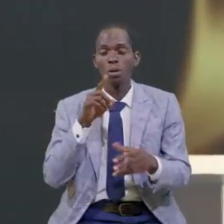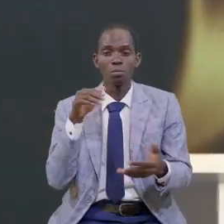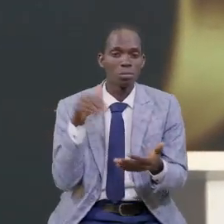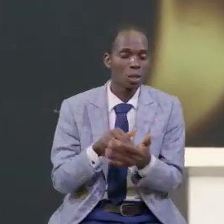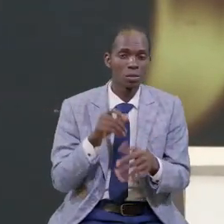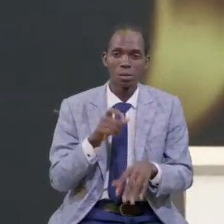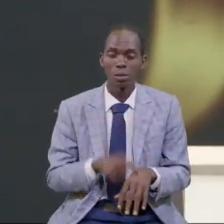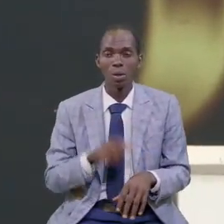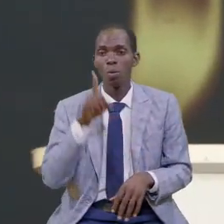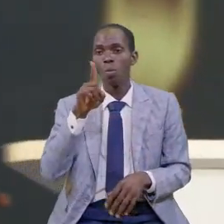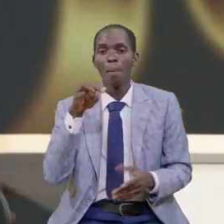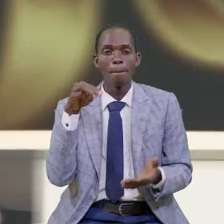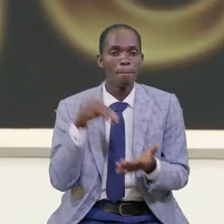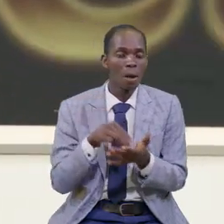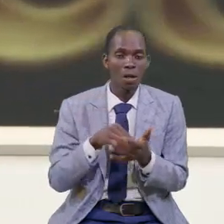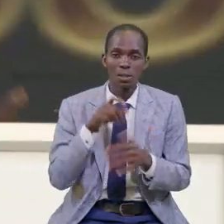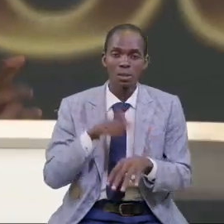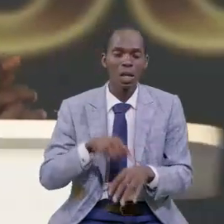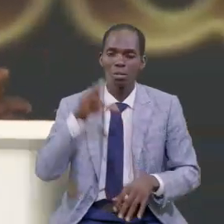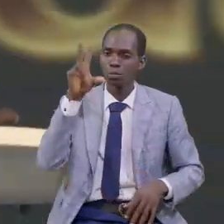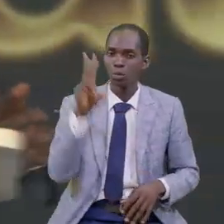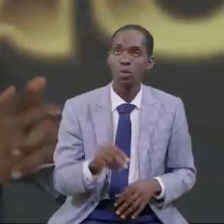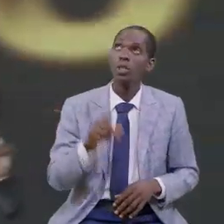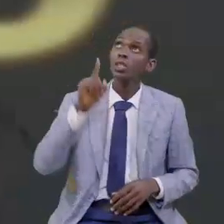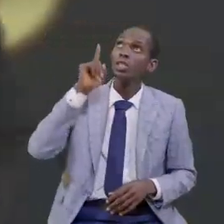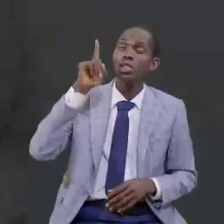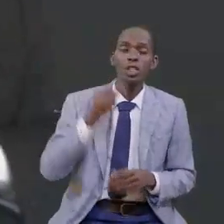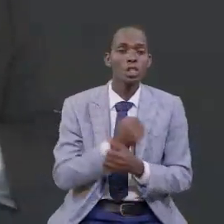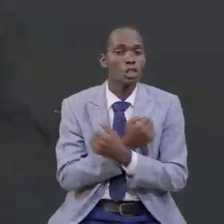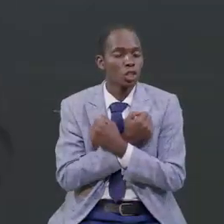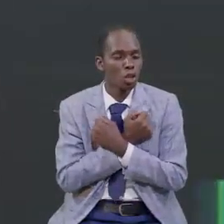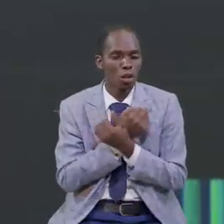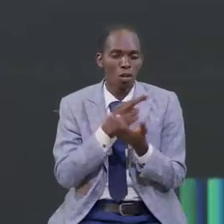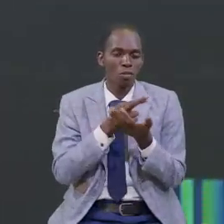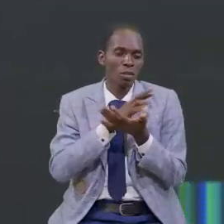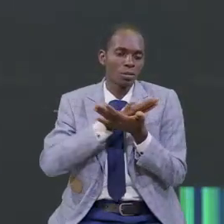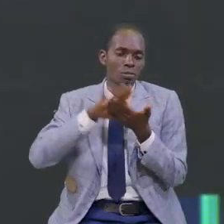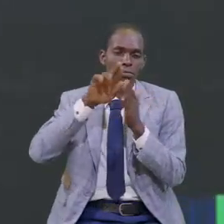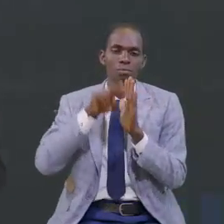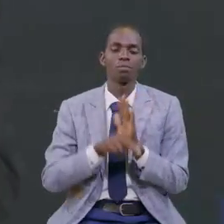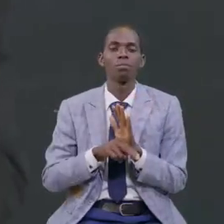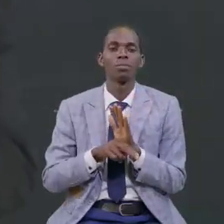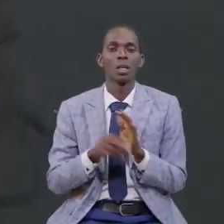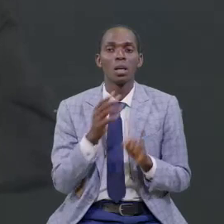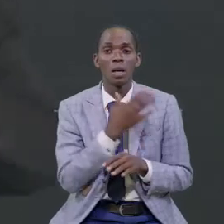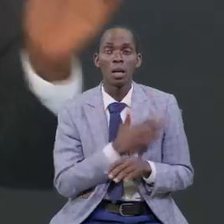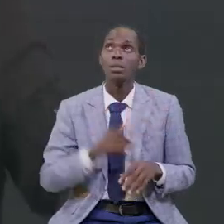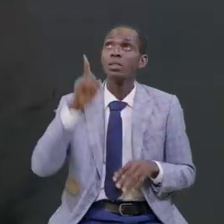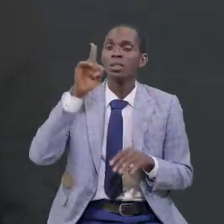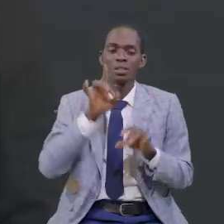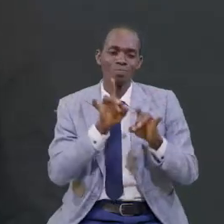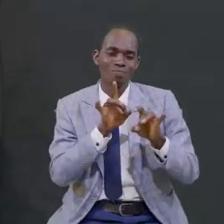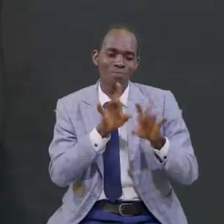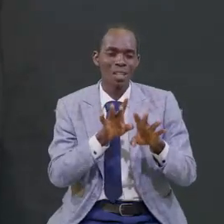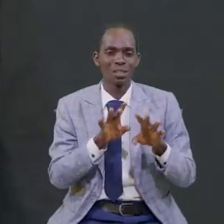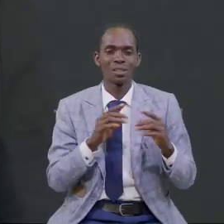He loves righteousness. And it says he hates iniquity. Anywhere that